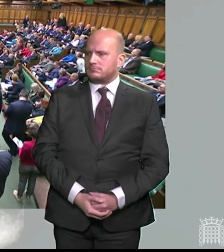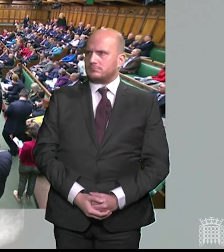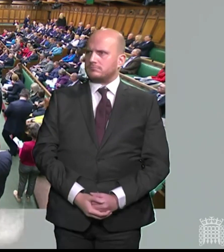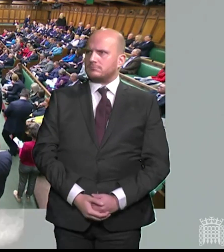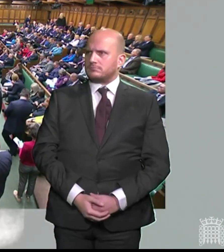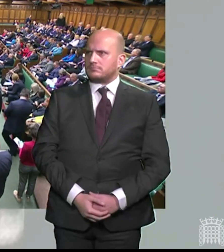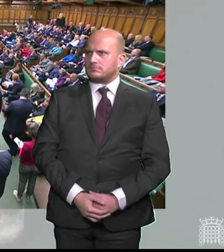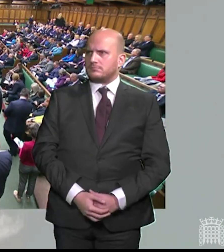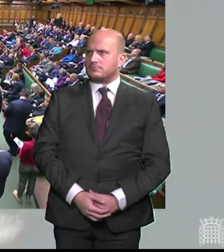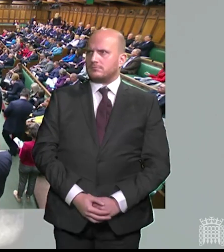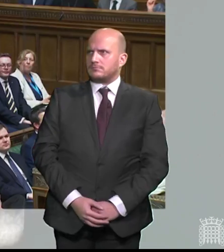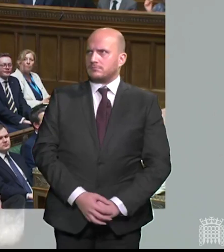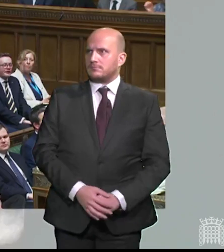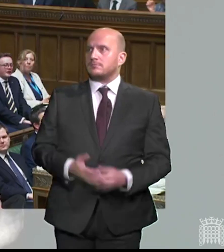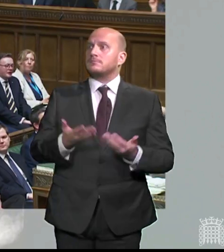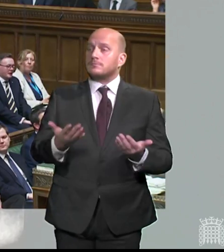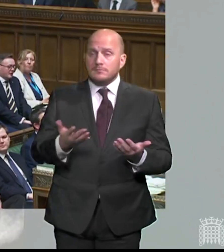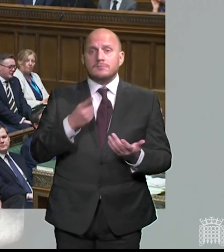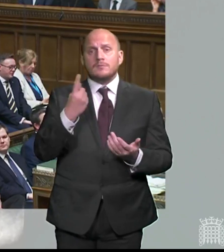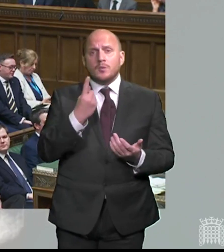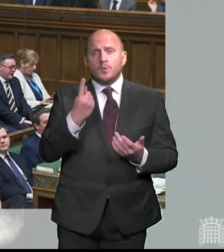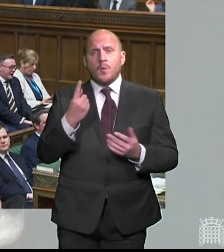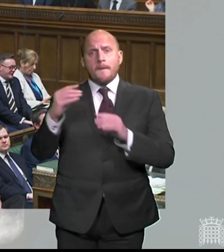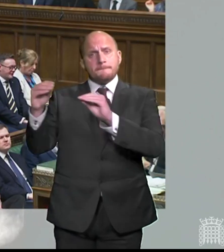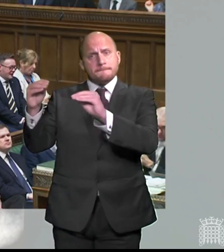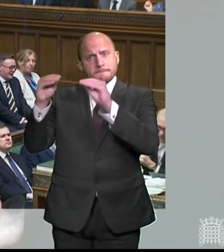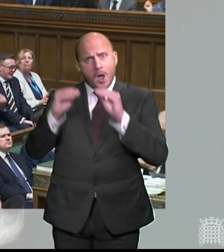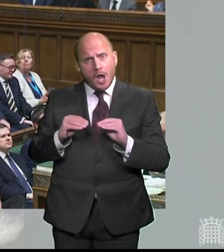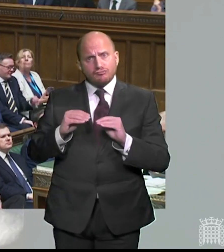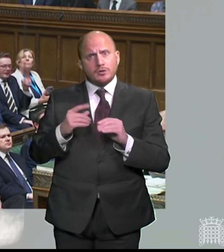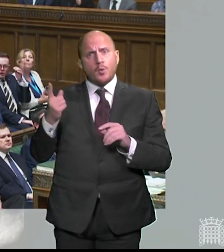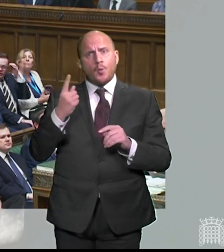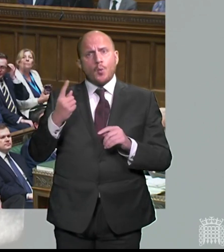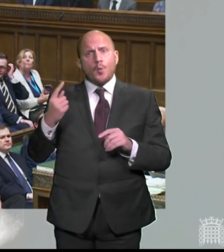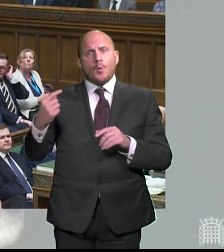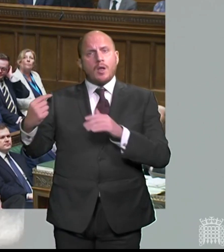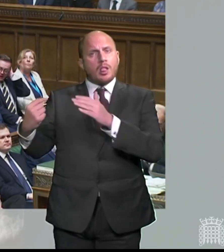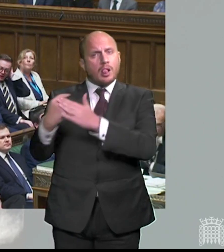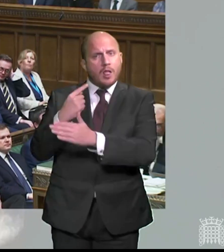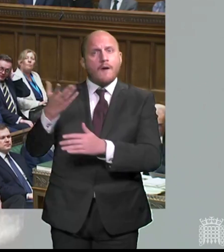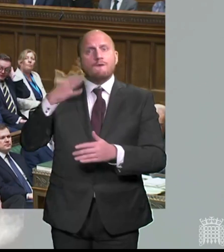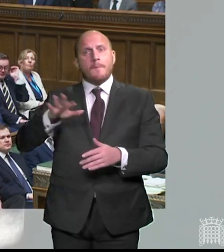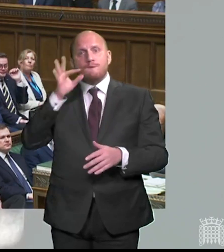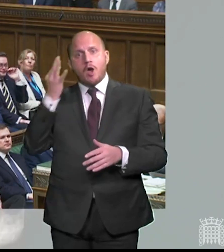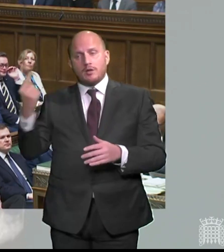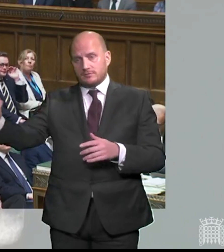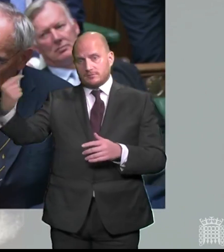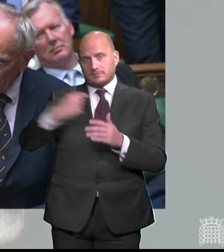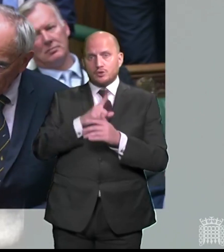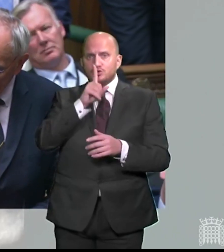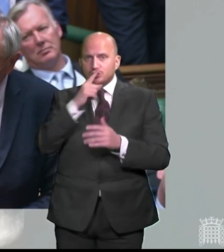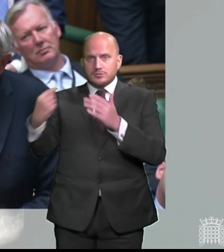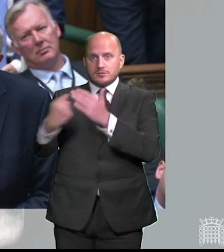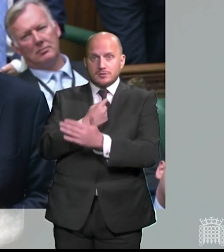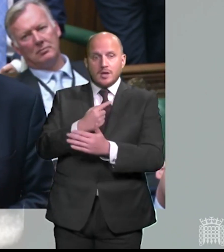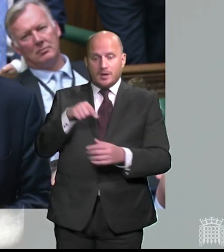Hospice Big Night In this Sunday, and if he's lucky enough to win a pair of tickets to the Telford Polar Express, I should be